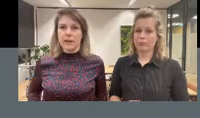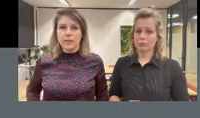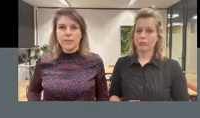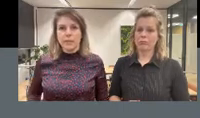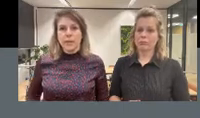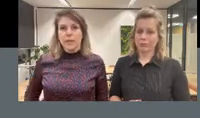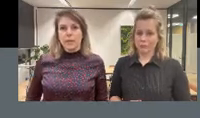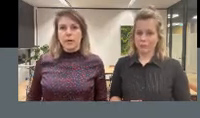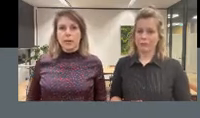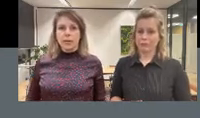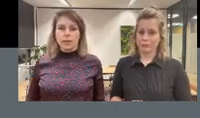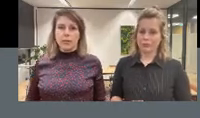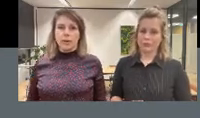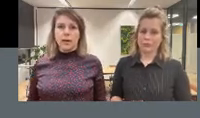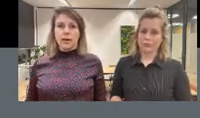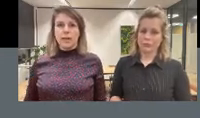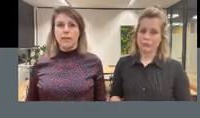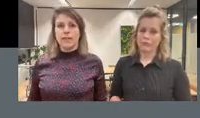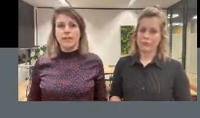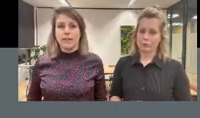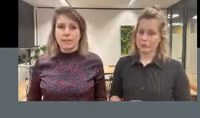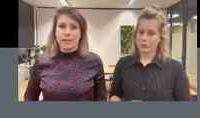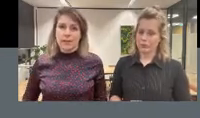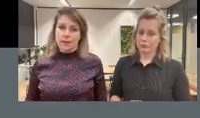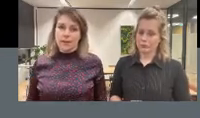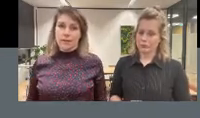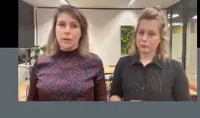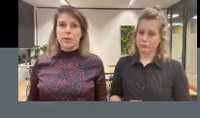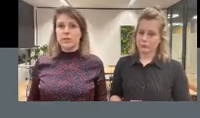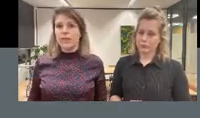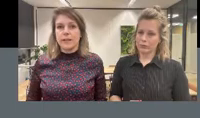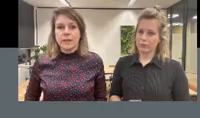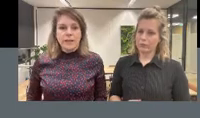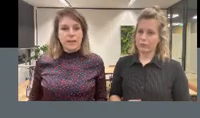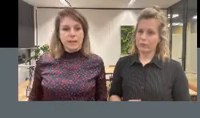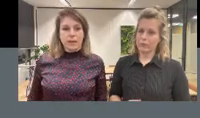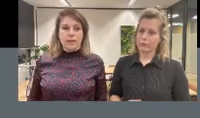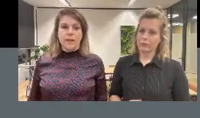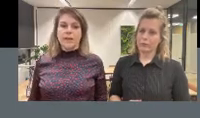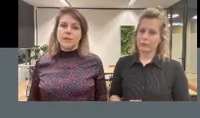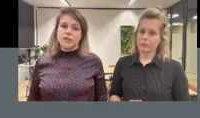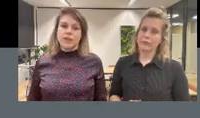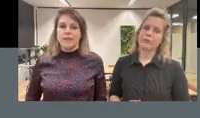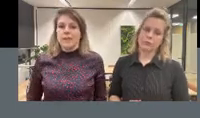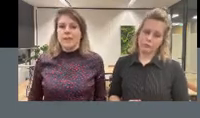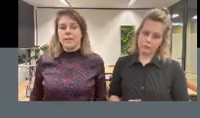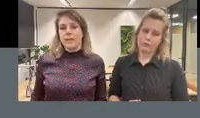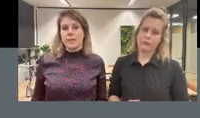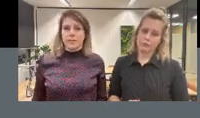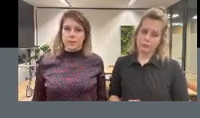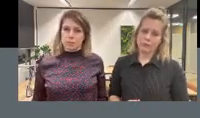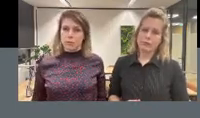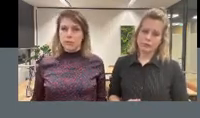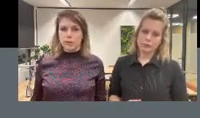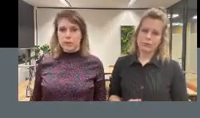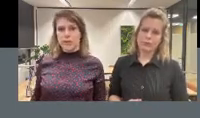happened there. Also, there's a cluster number 3 that are negative changes in